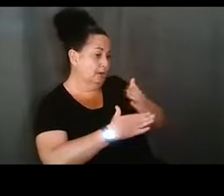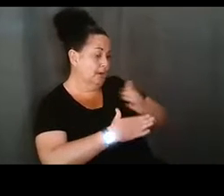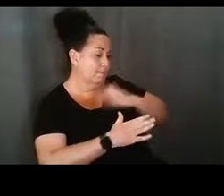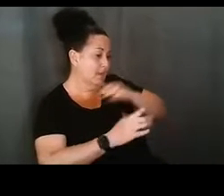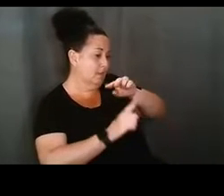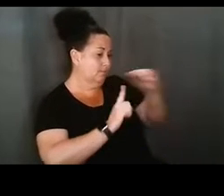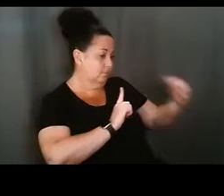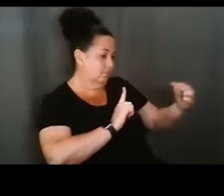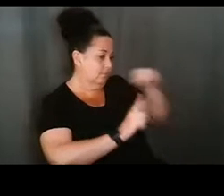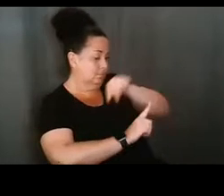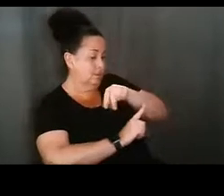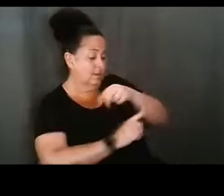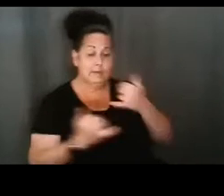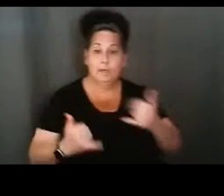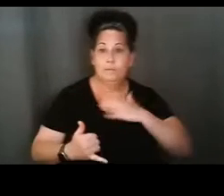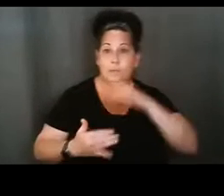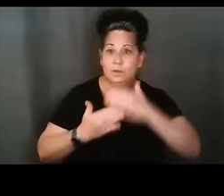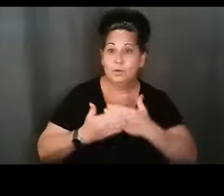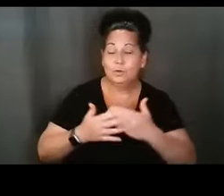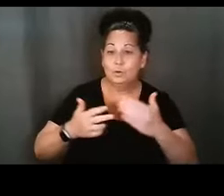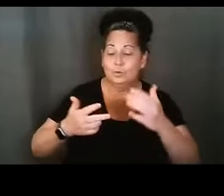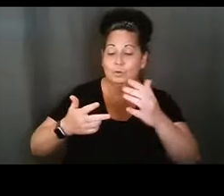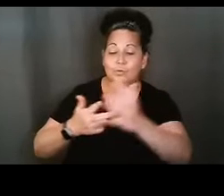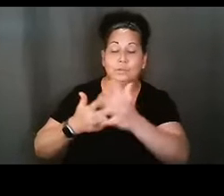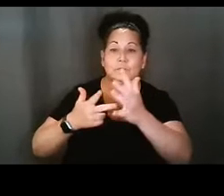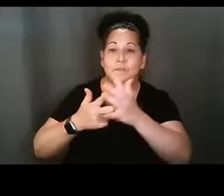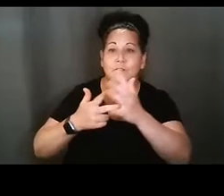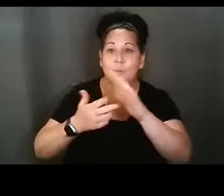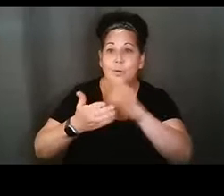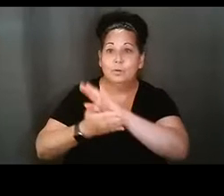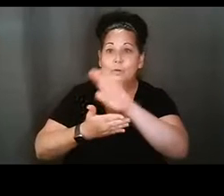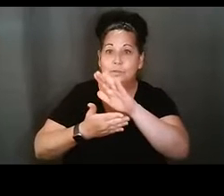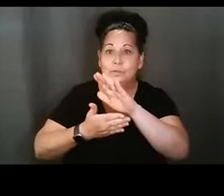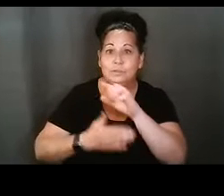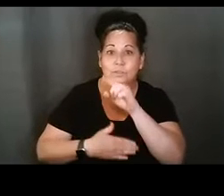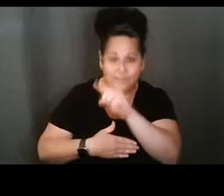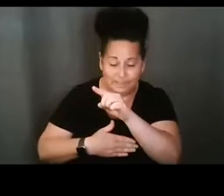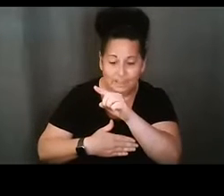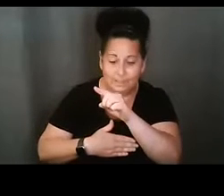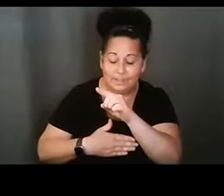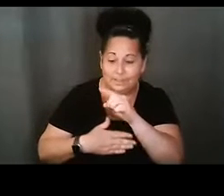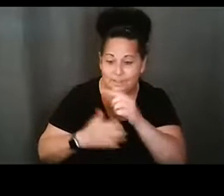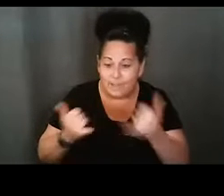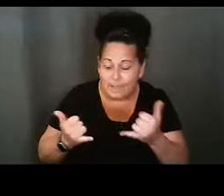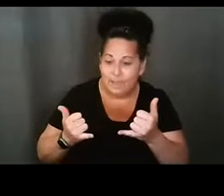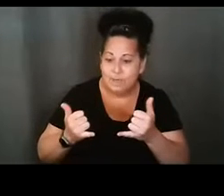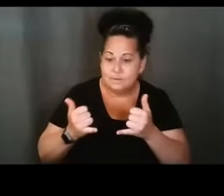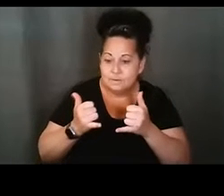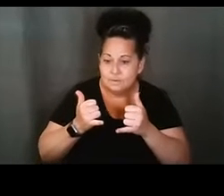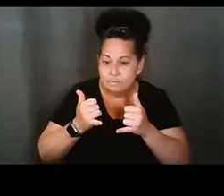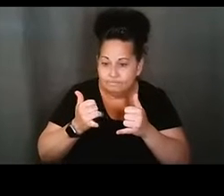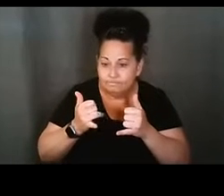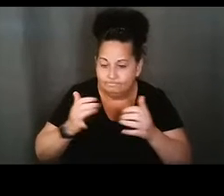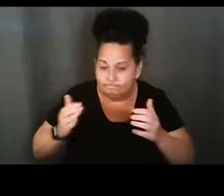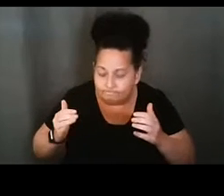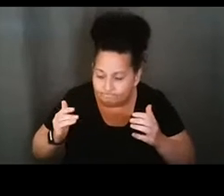that she is a sophomore in college, she has taken the initiative to ensure that her grades mean something to